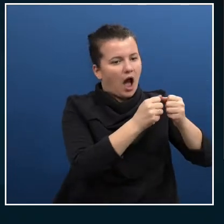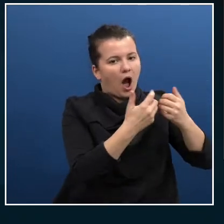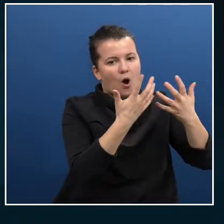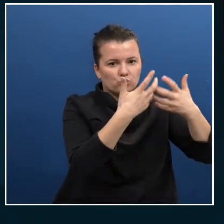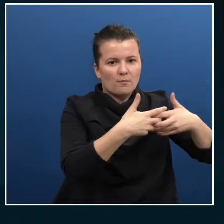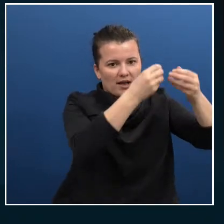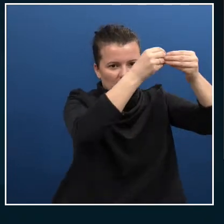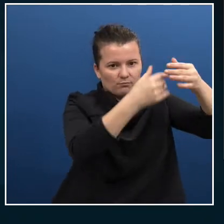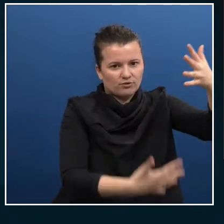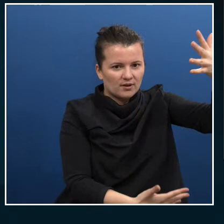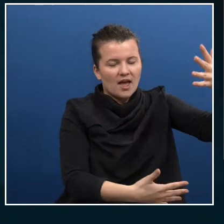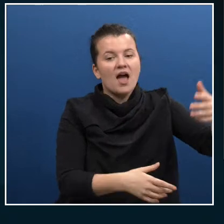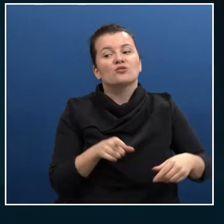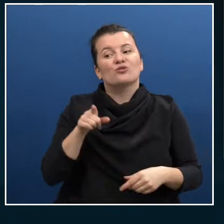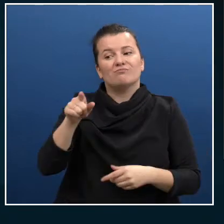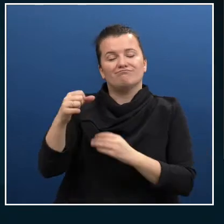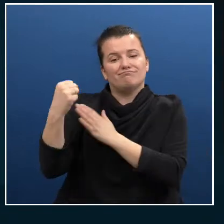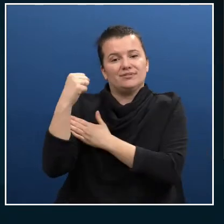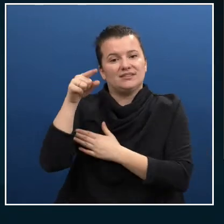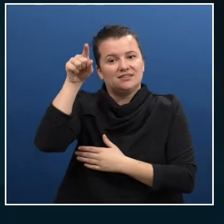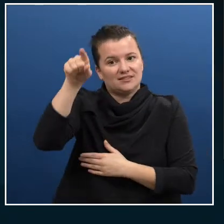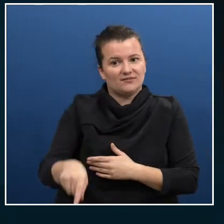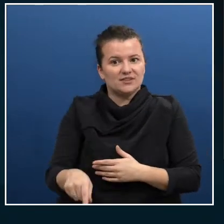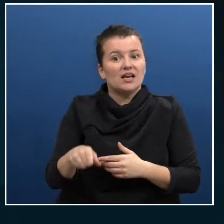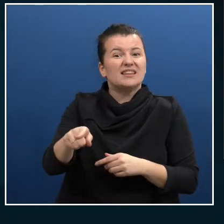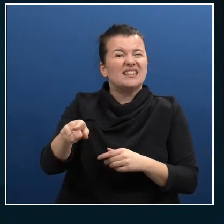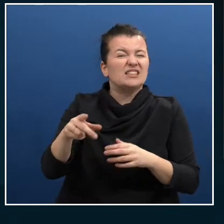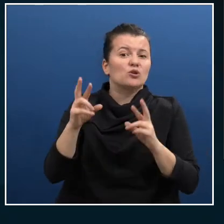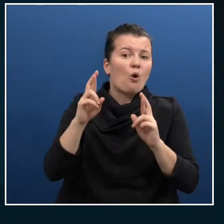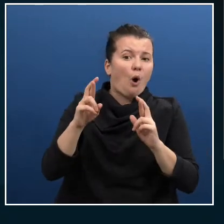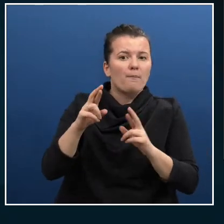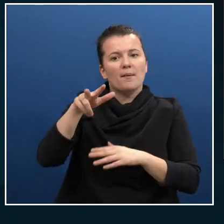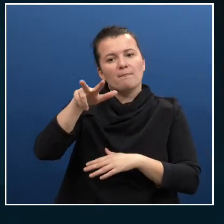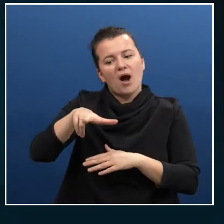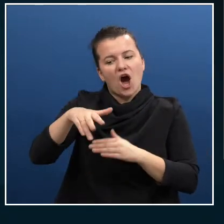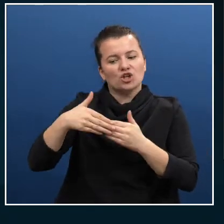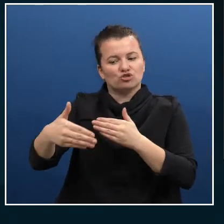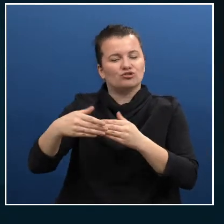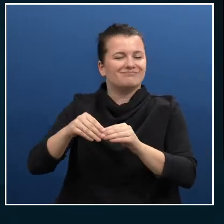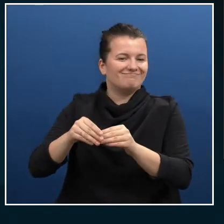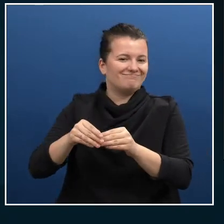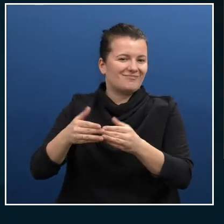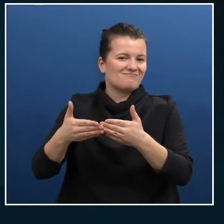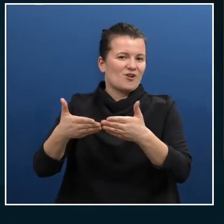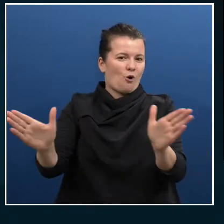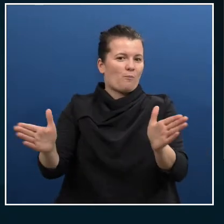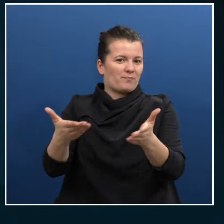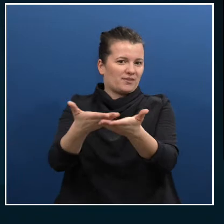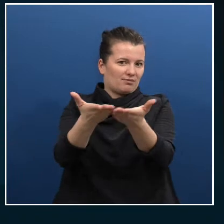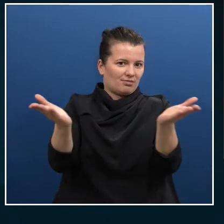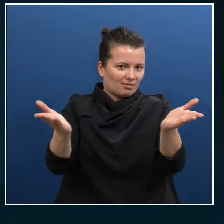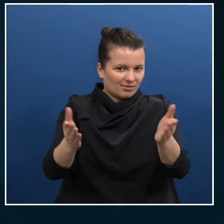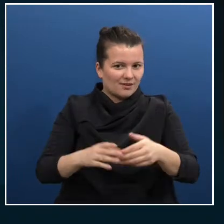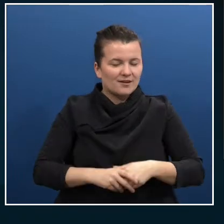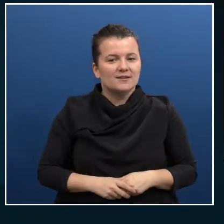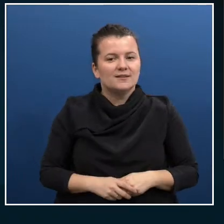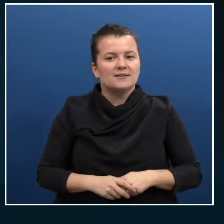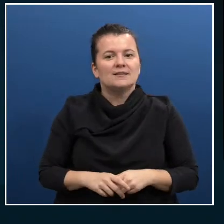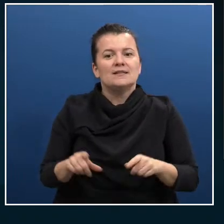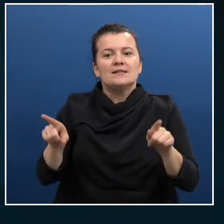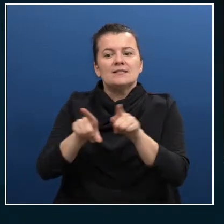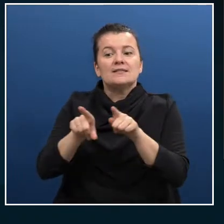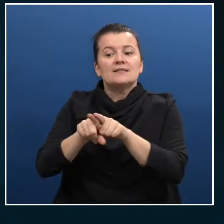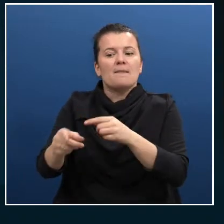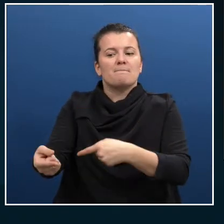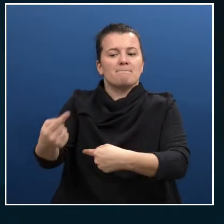somewhere this month or at least in early March to become available. And also the full decompilation of we just saw of the Bicep code